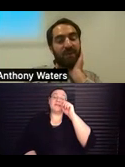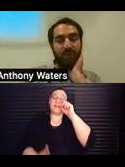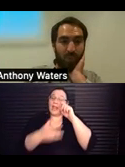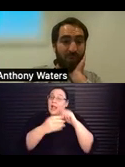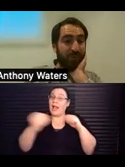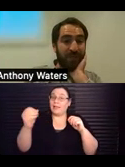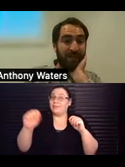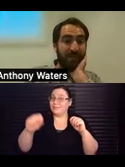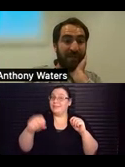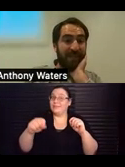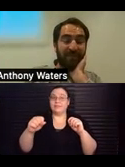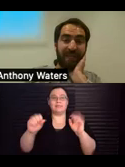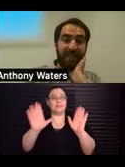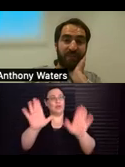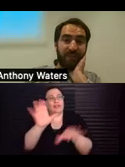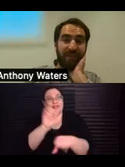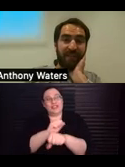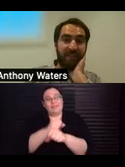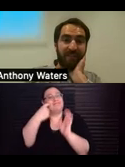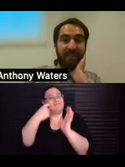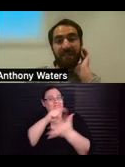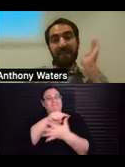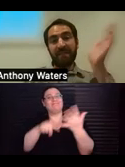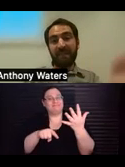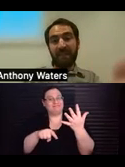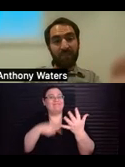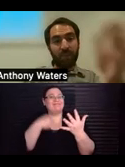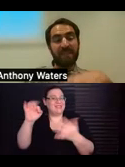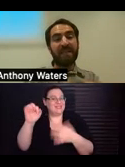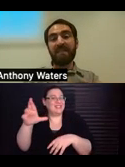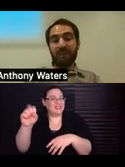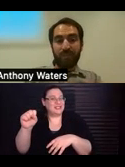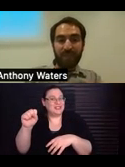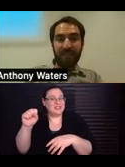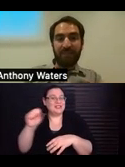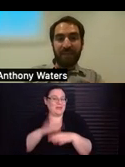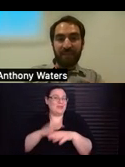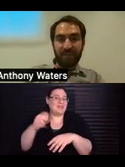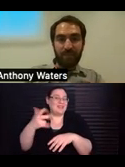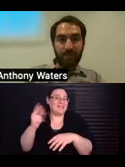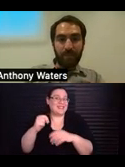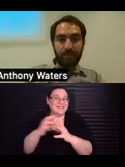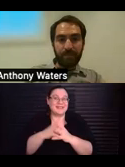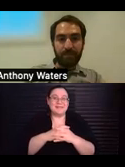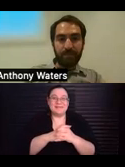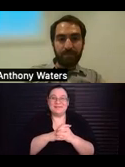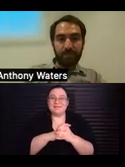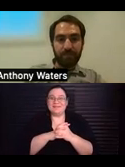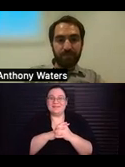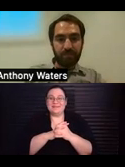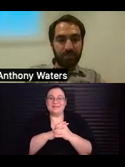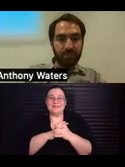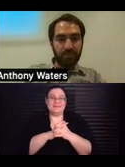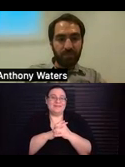Yeah, so it's a wonderful job identifying those risk factors and warning signs, and also protective factors.